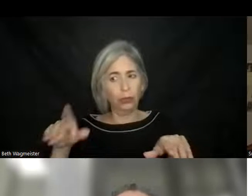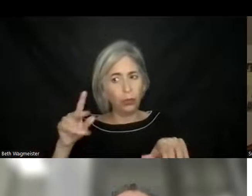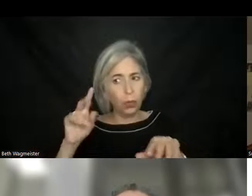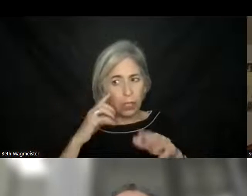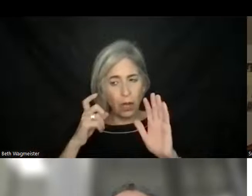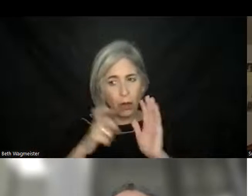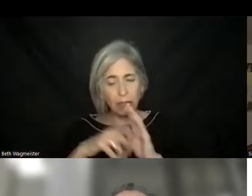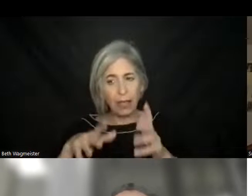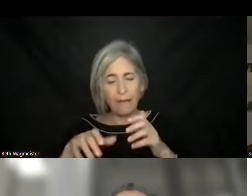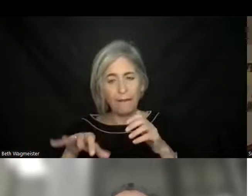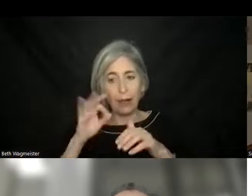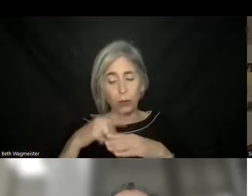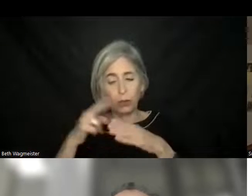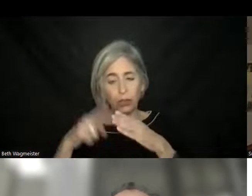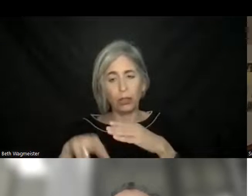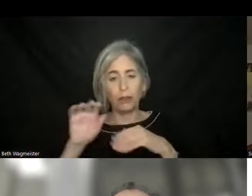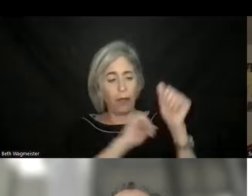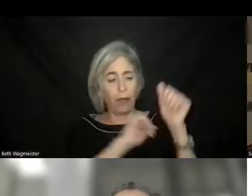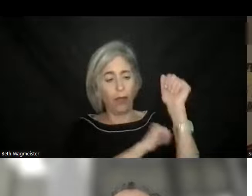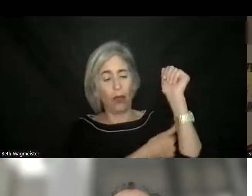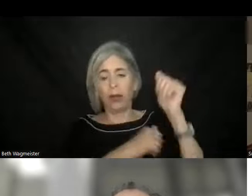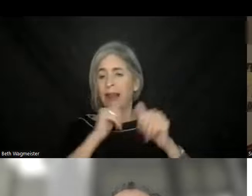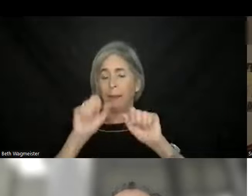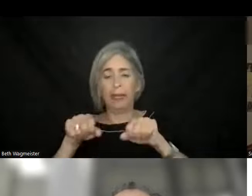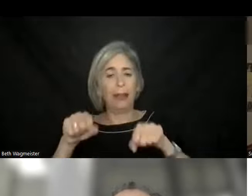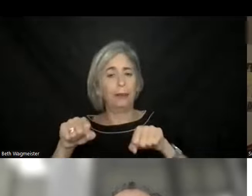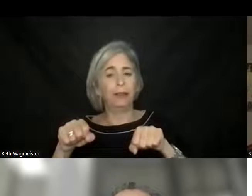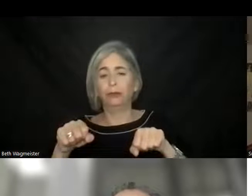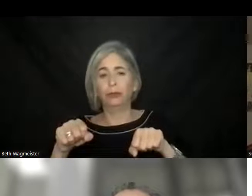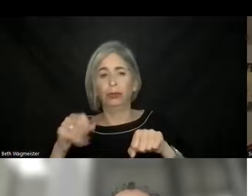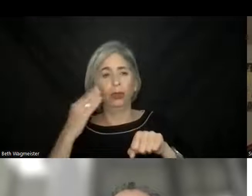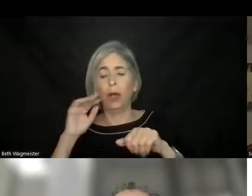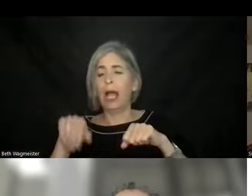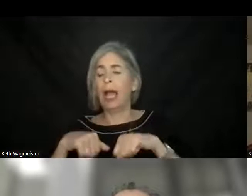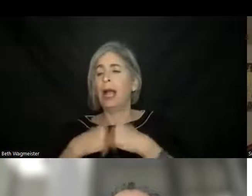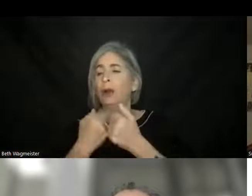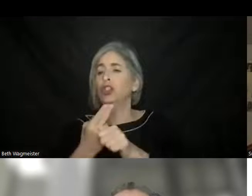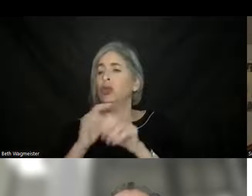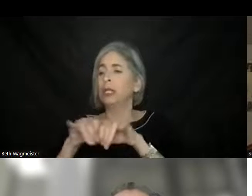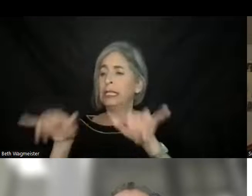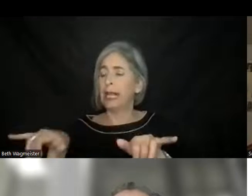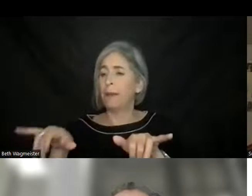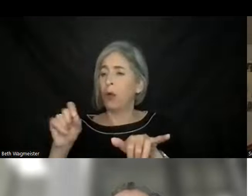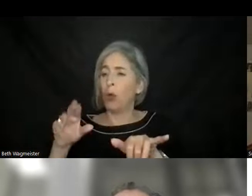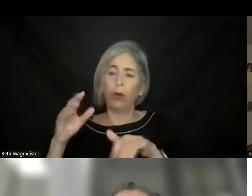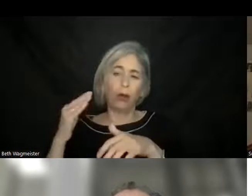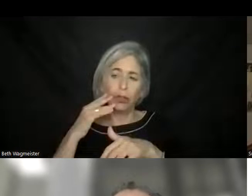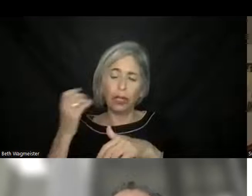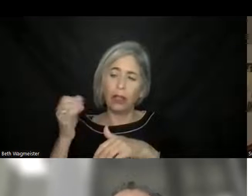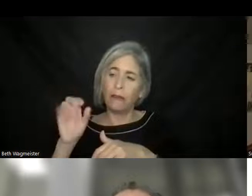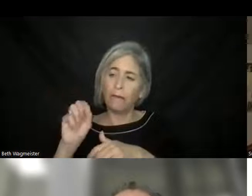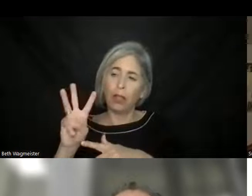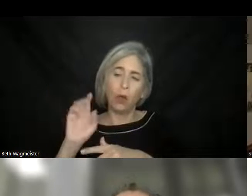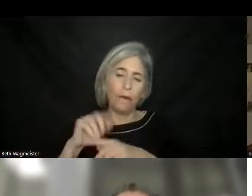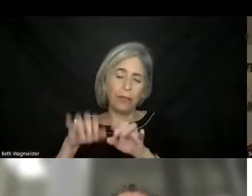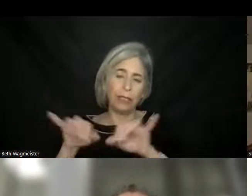were the result of the authority not being able to know how to use the system or know the flaws of the system. I think